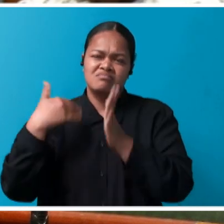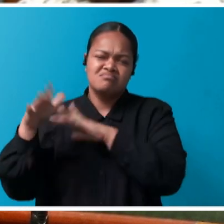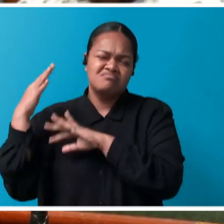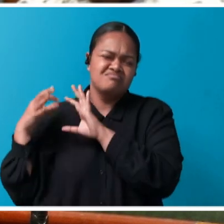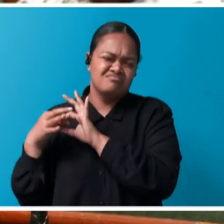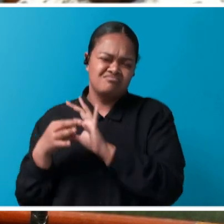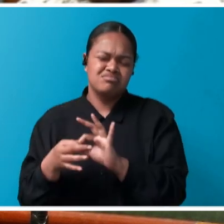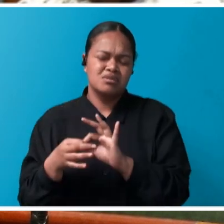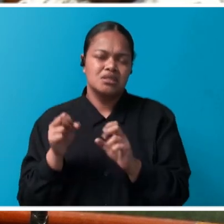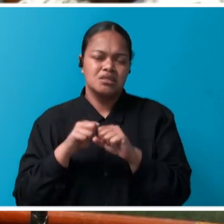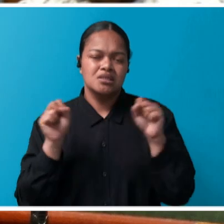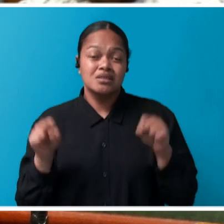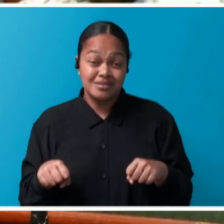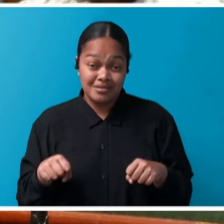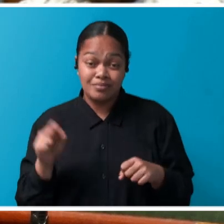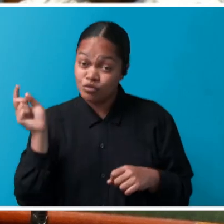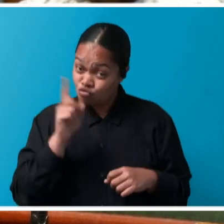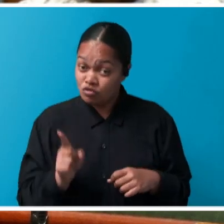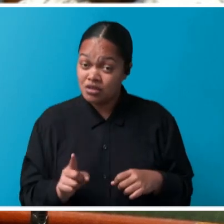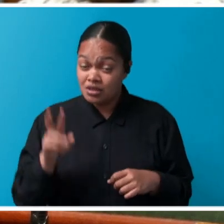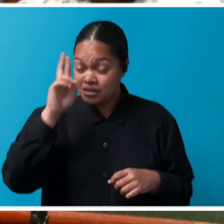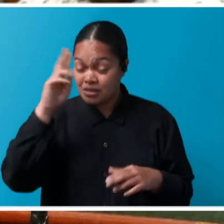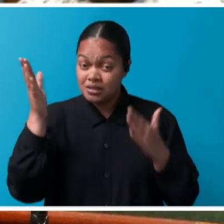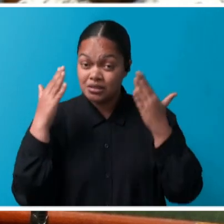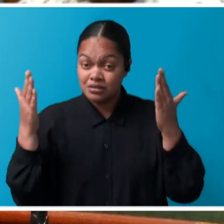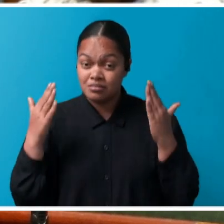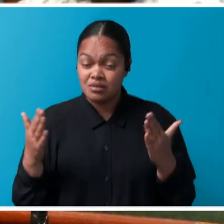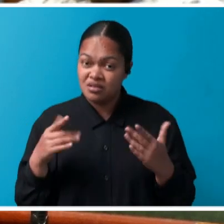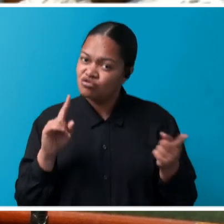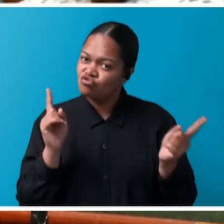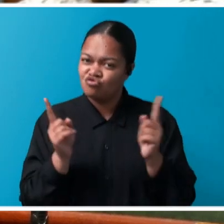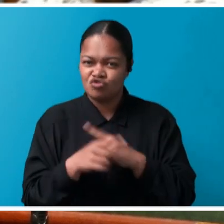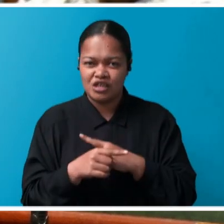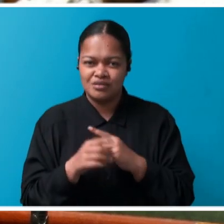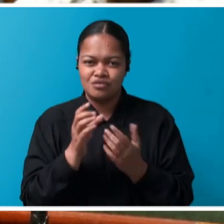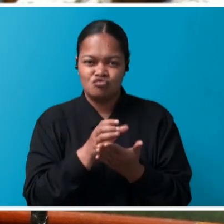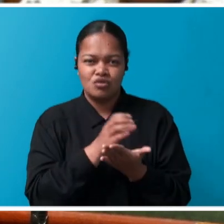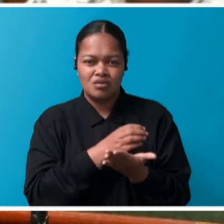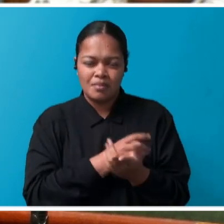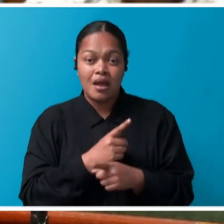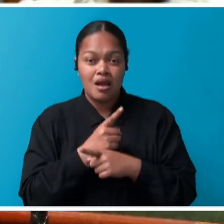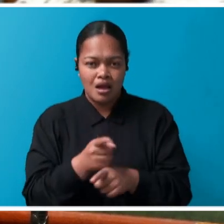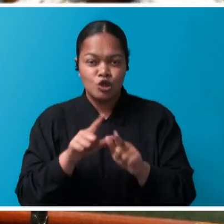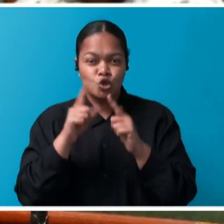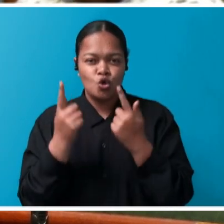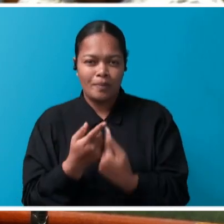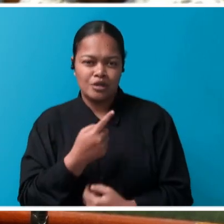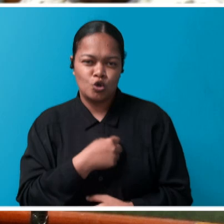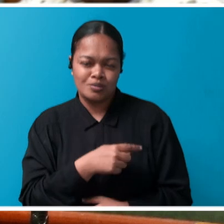system. Today, Mr. Speaker, sir, change to the curriculum are guided by global